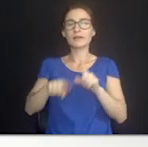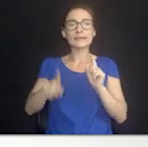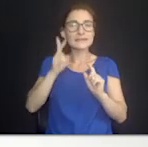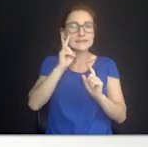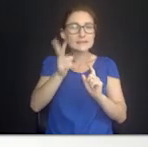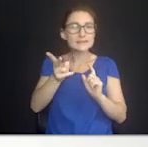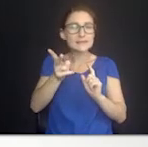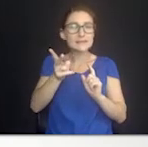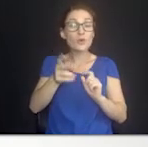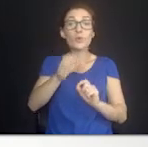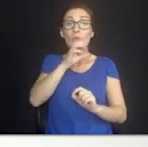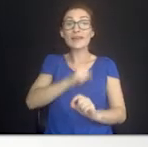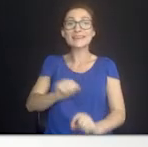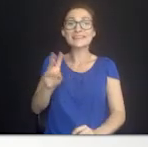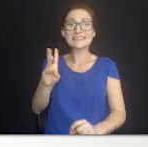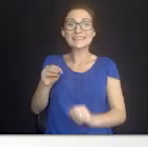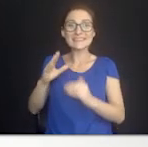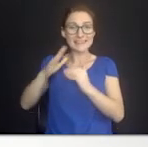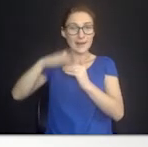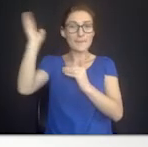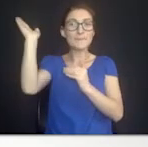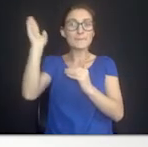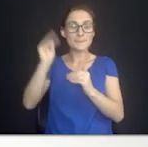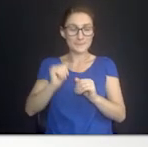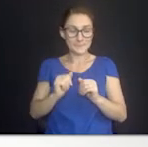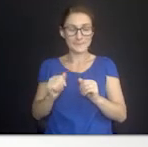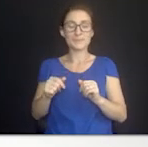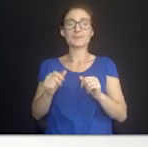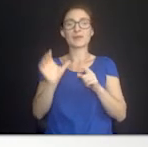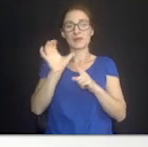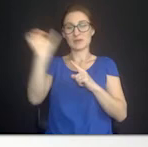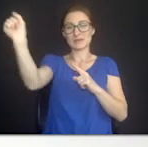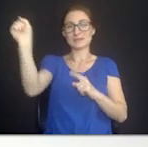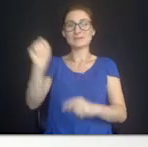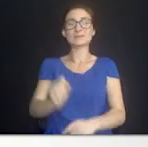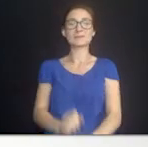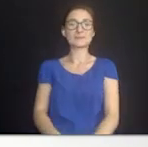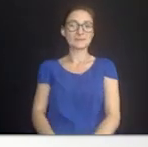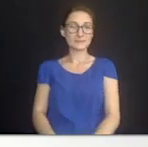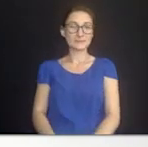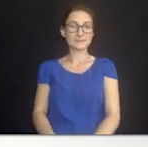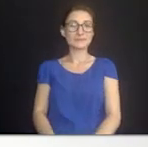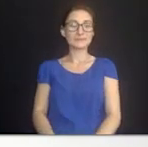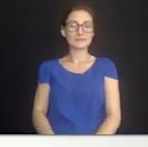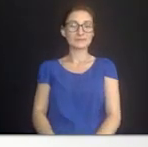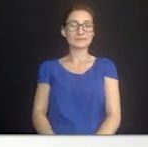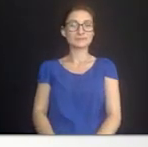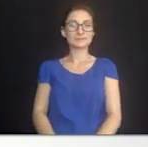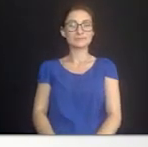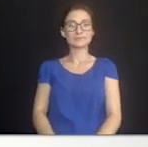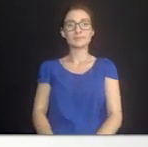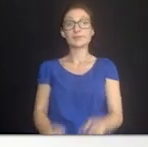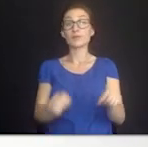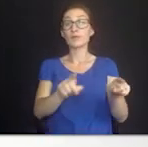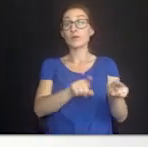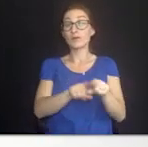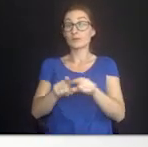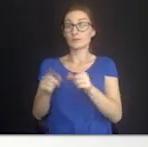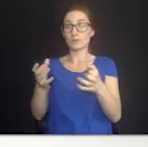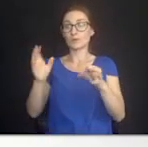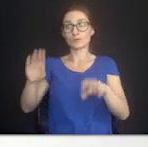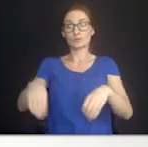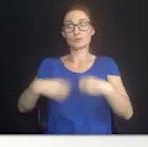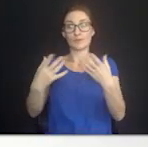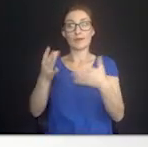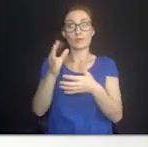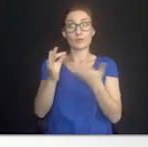I can't see from here. 60 and up. There you go. Awesome. Cool. And we also wanted to provide